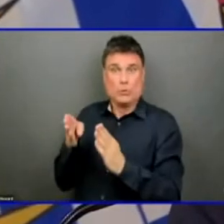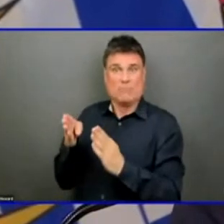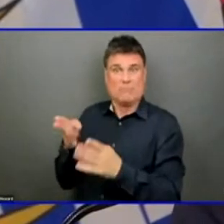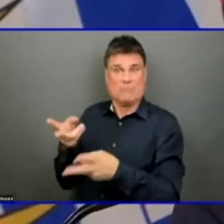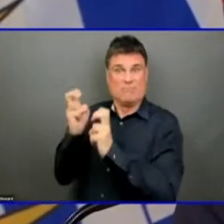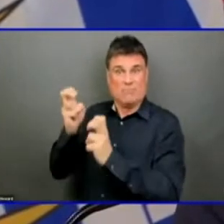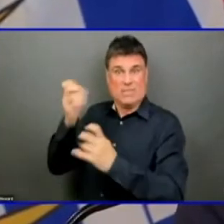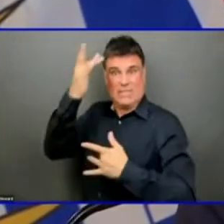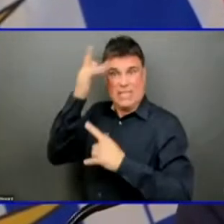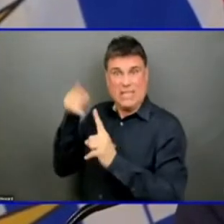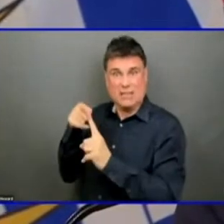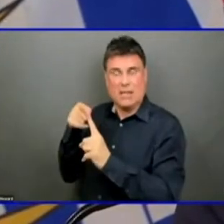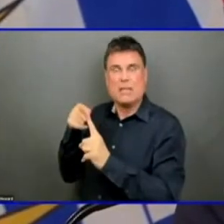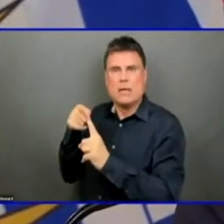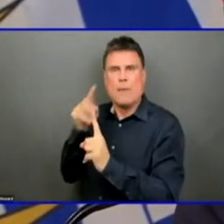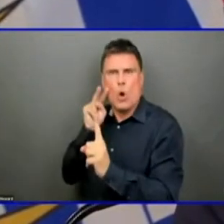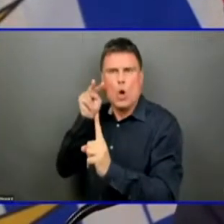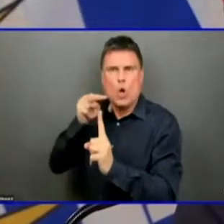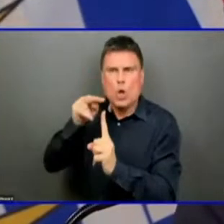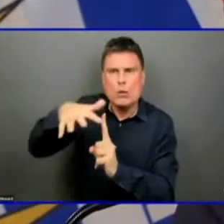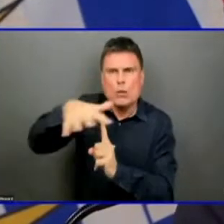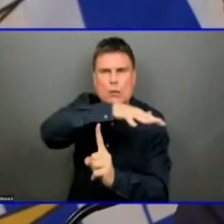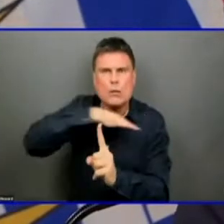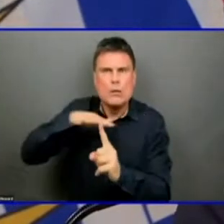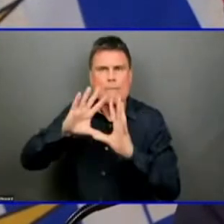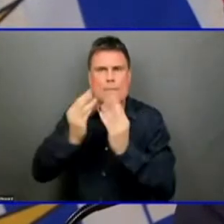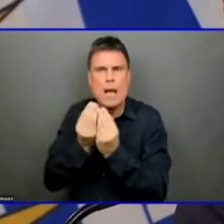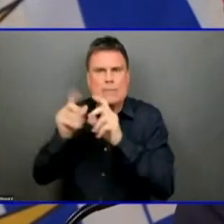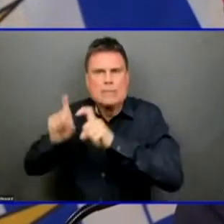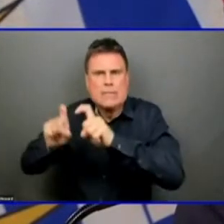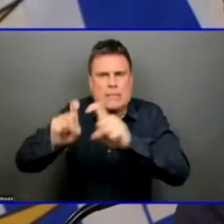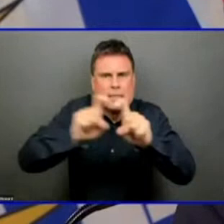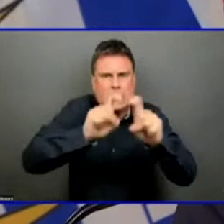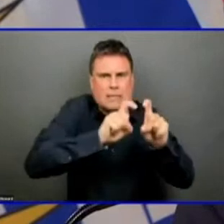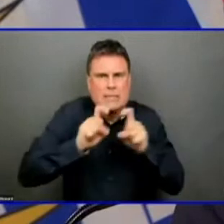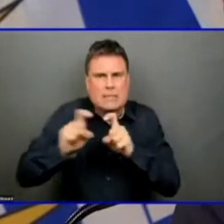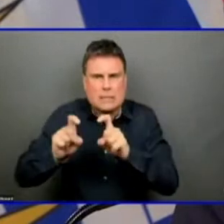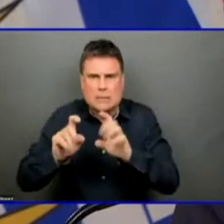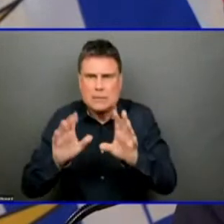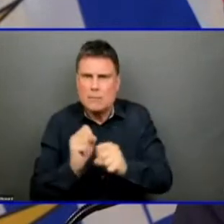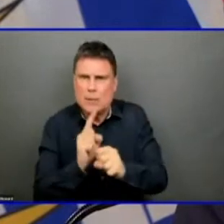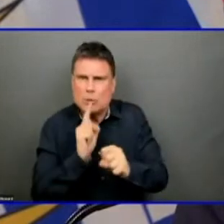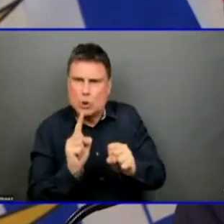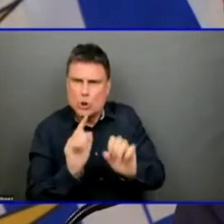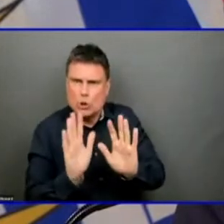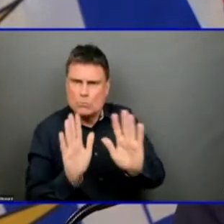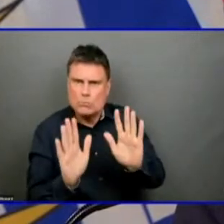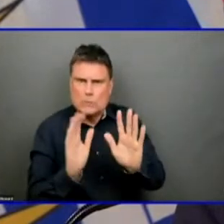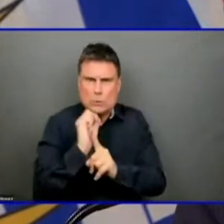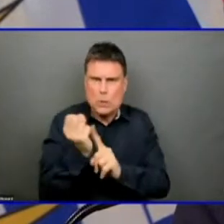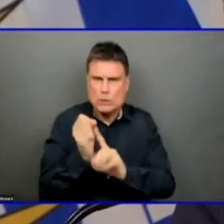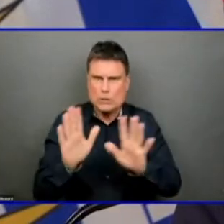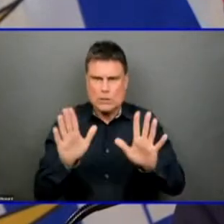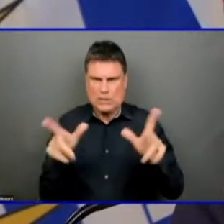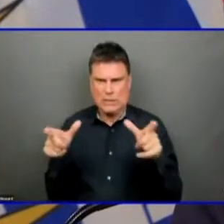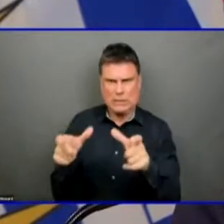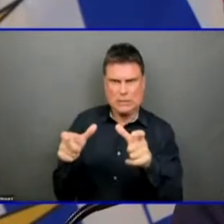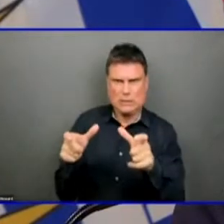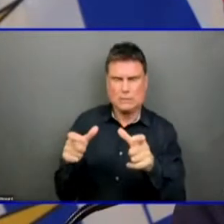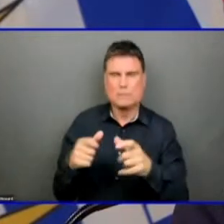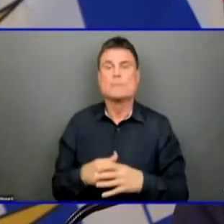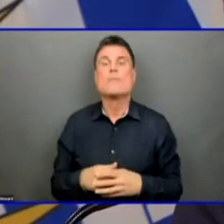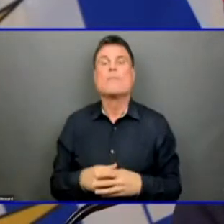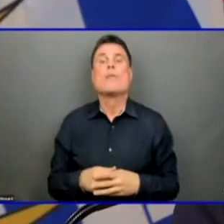we understand the transmission in those environments. So we have a much lower threshold for staying home